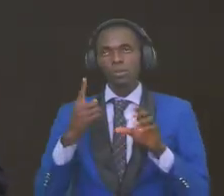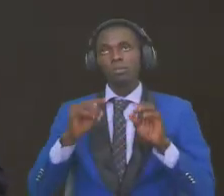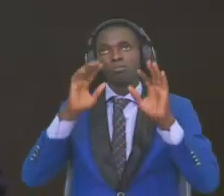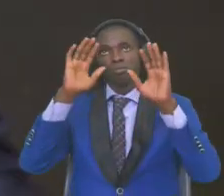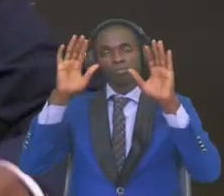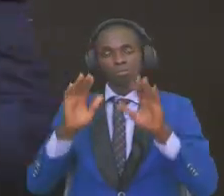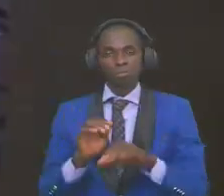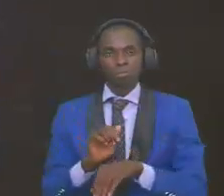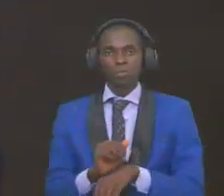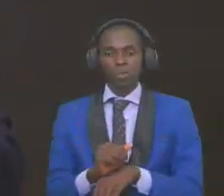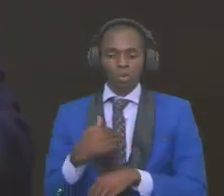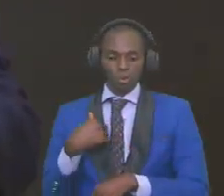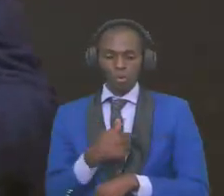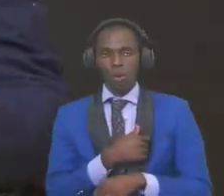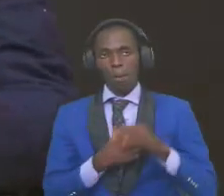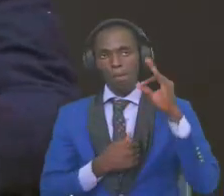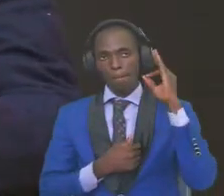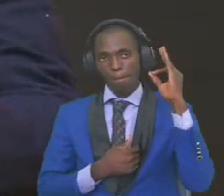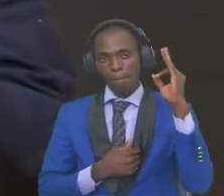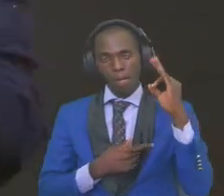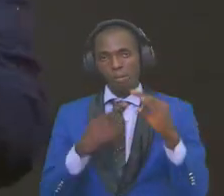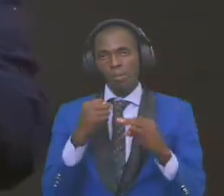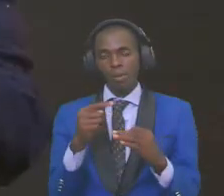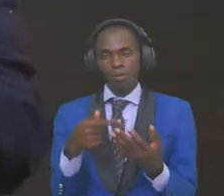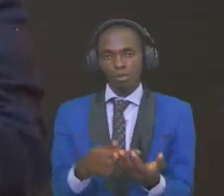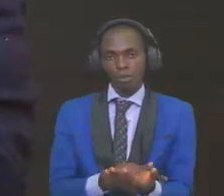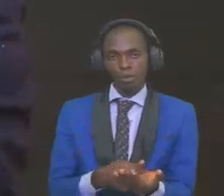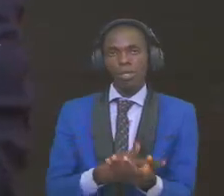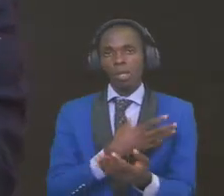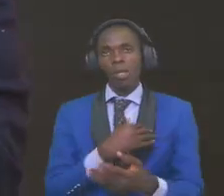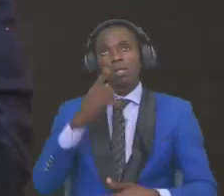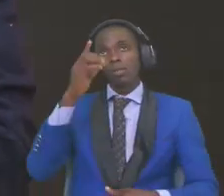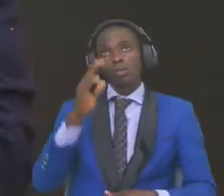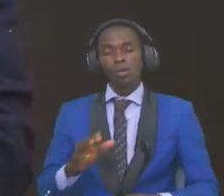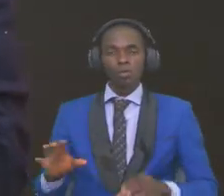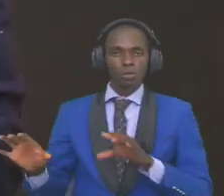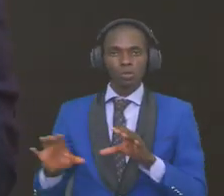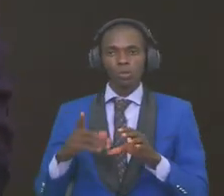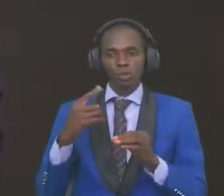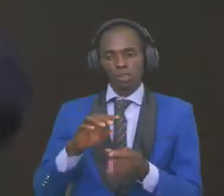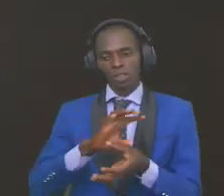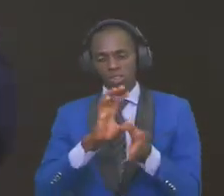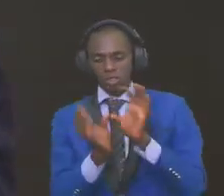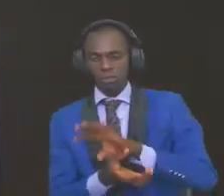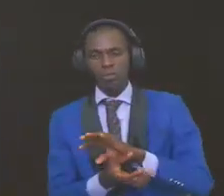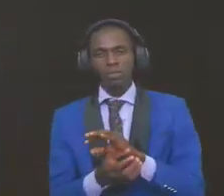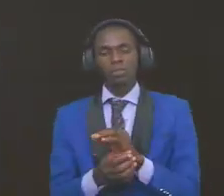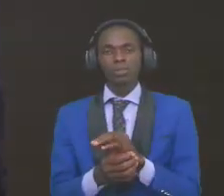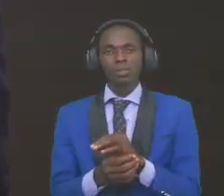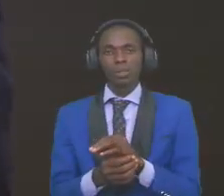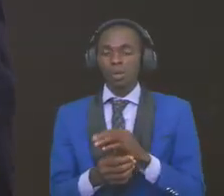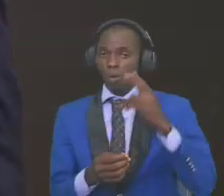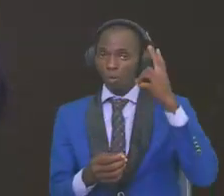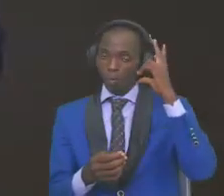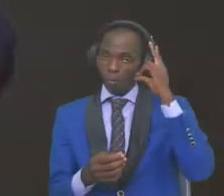miracle. We preach the gospel, and God does the conversion. Moses stretches